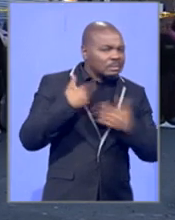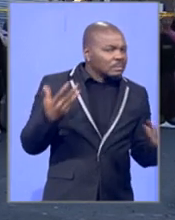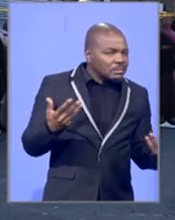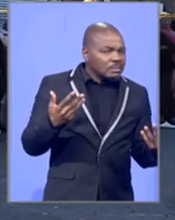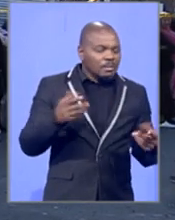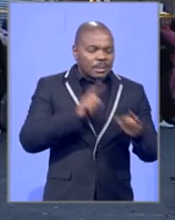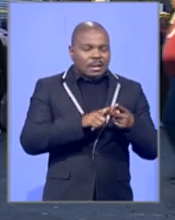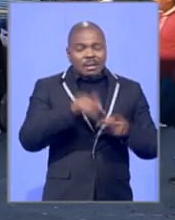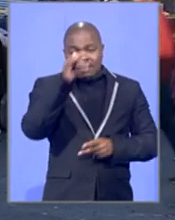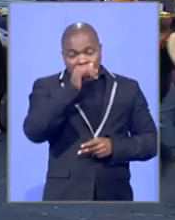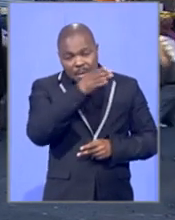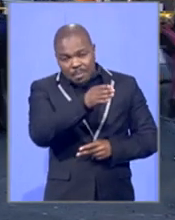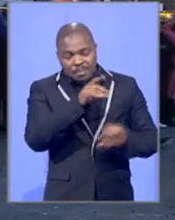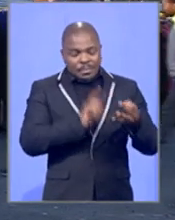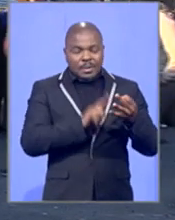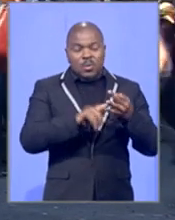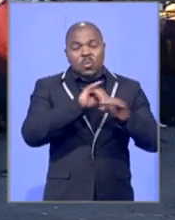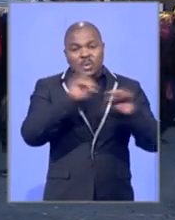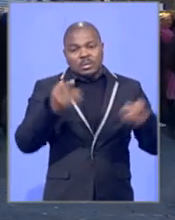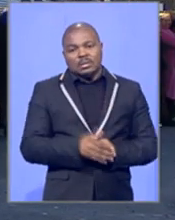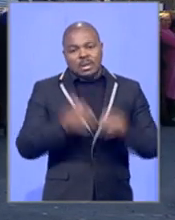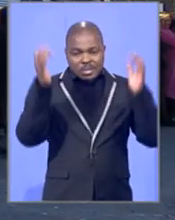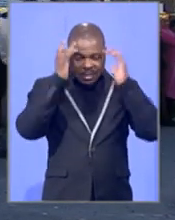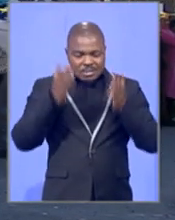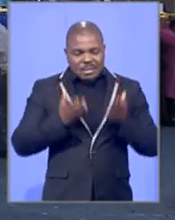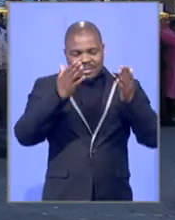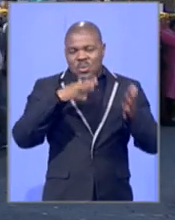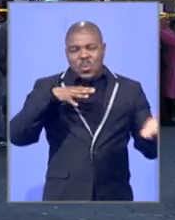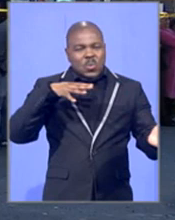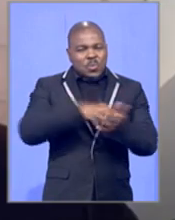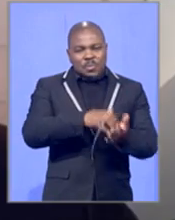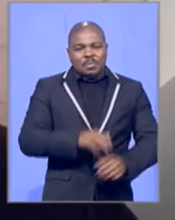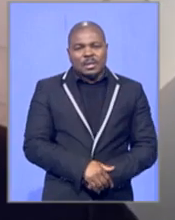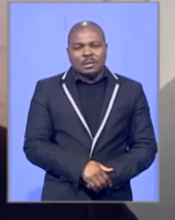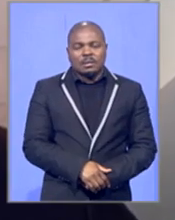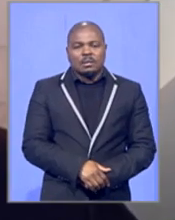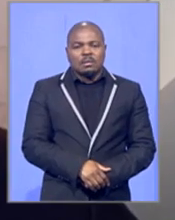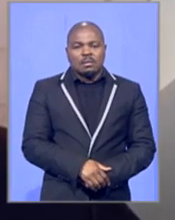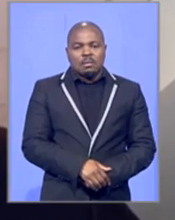bosenyi ga mmogo le go fokola ga mahlale ya botlhodi. If we had a